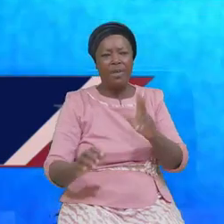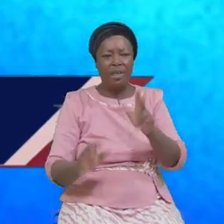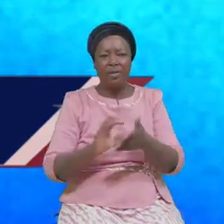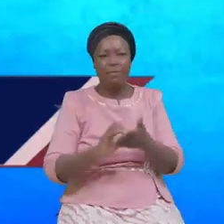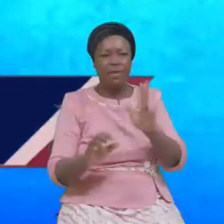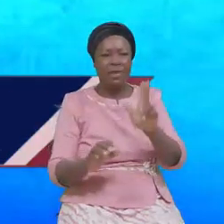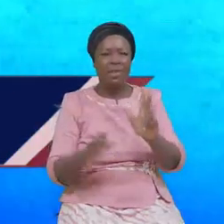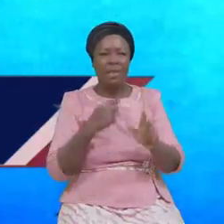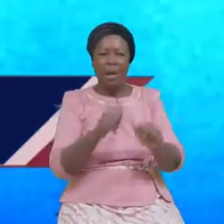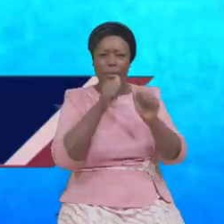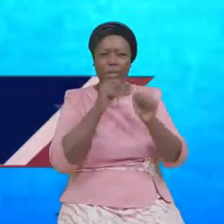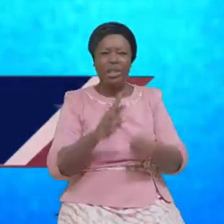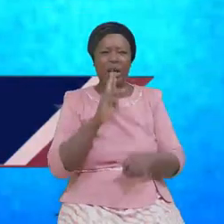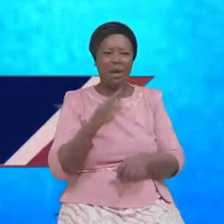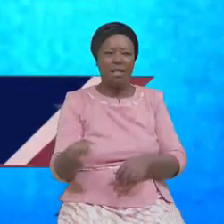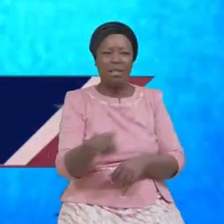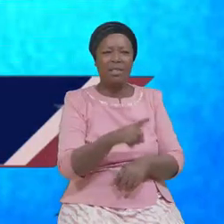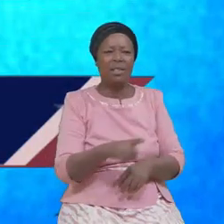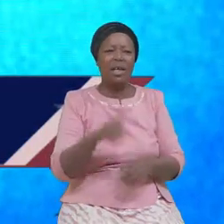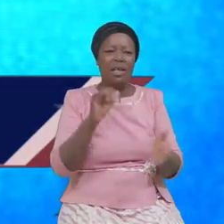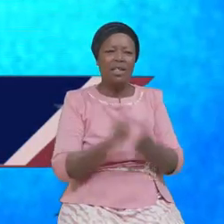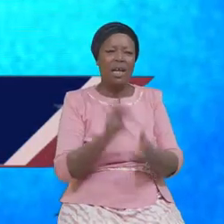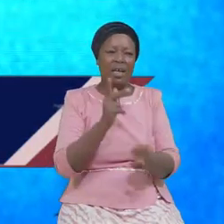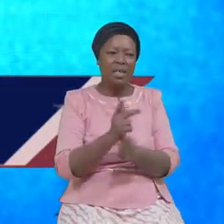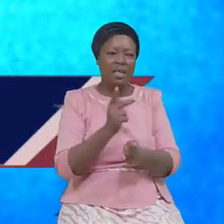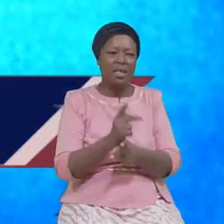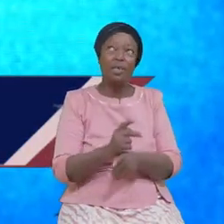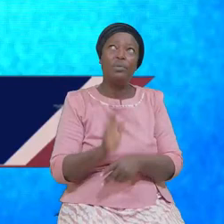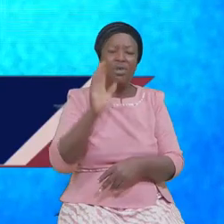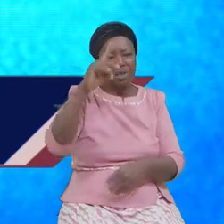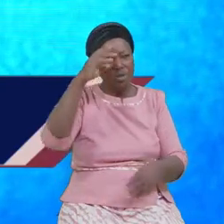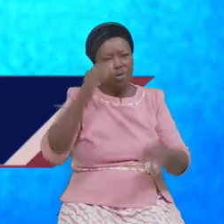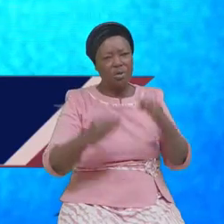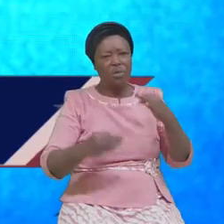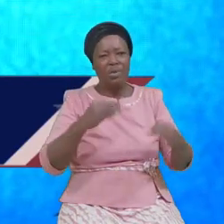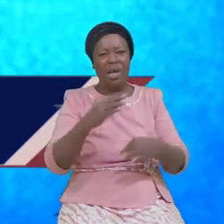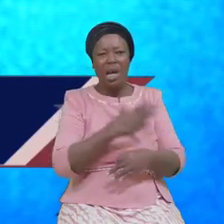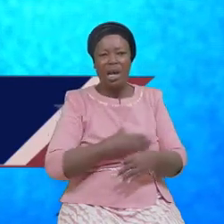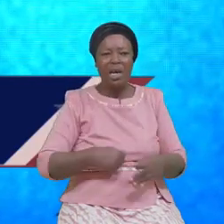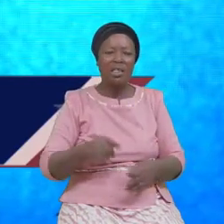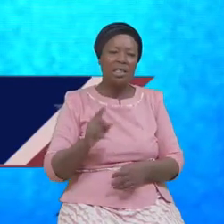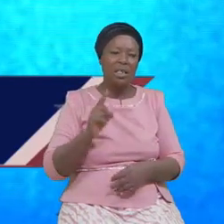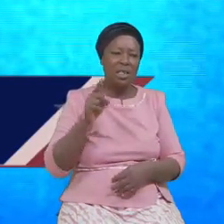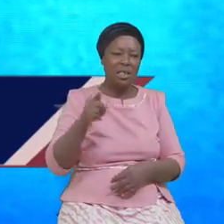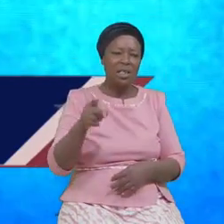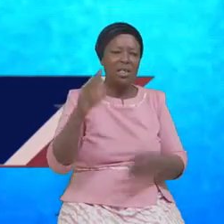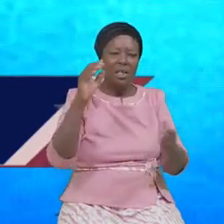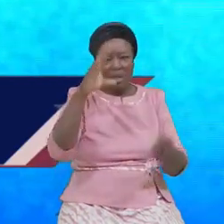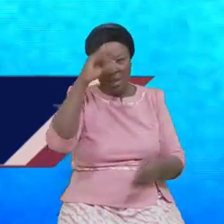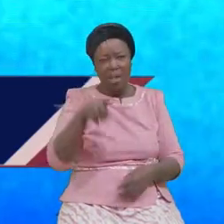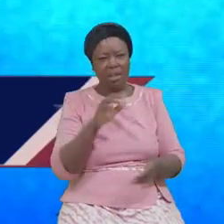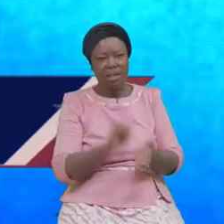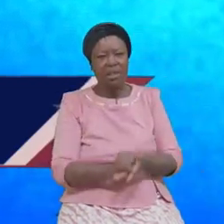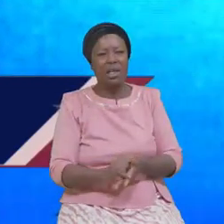3, blessed are they that keep his judgment, and he that